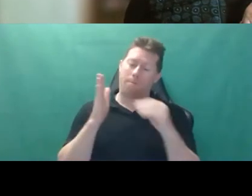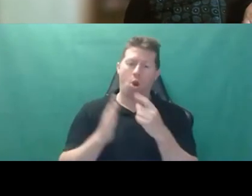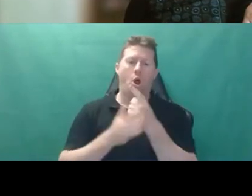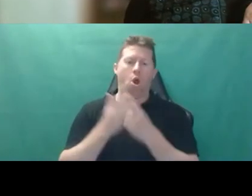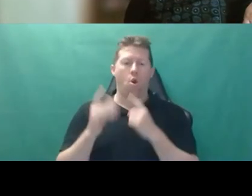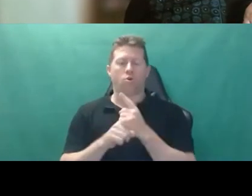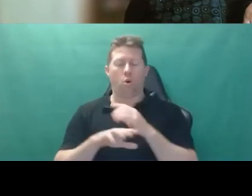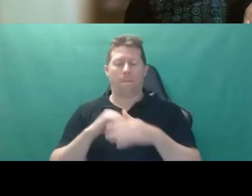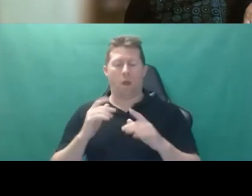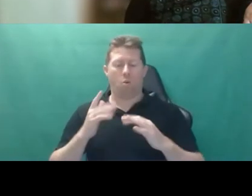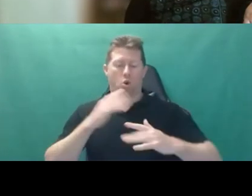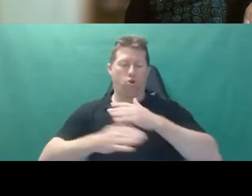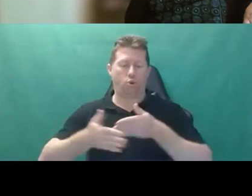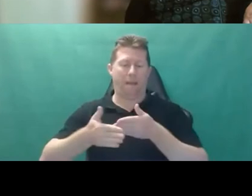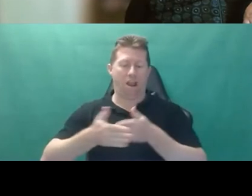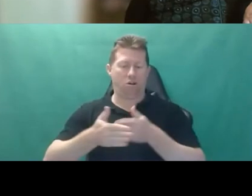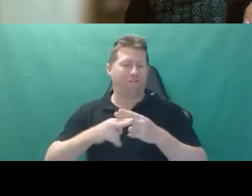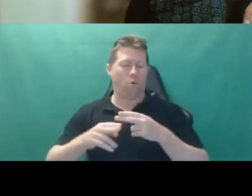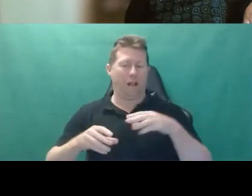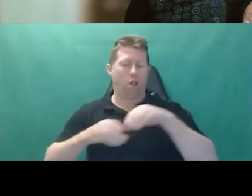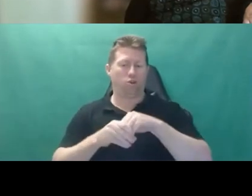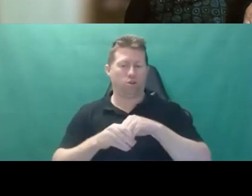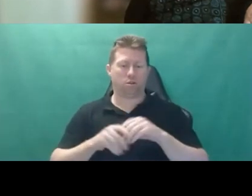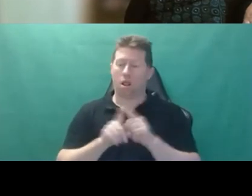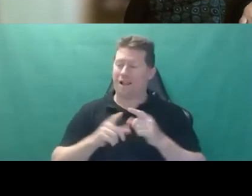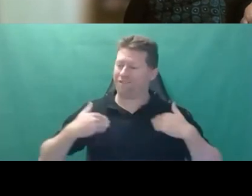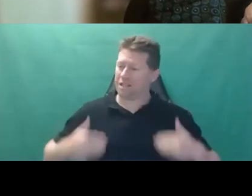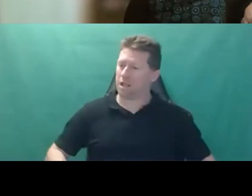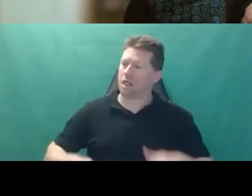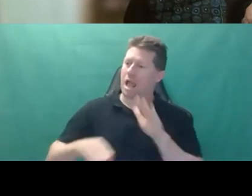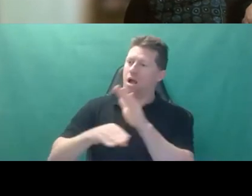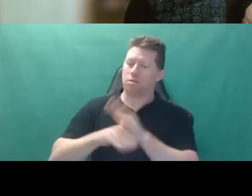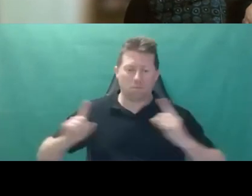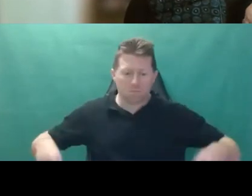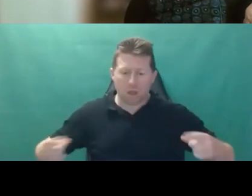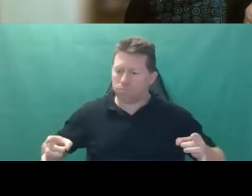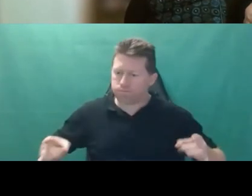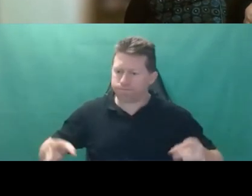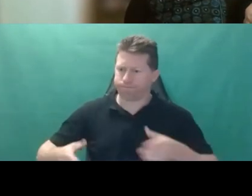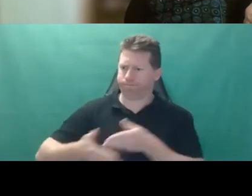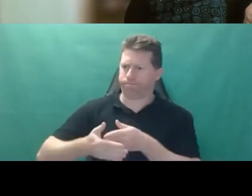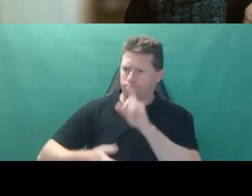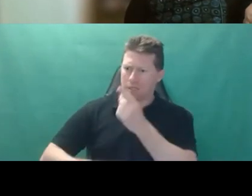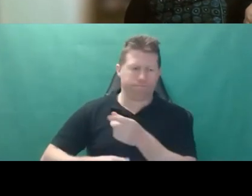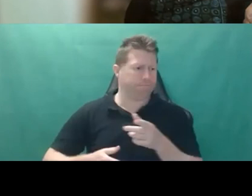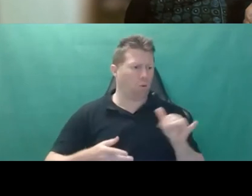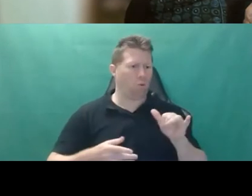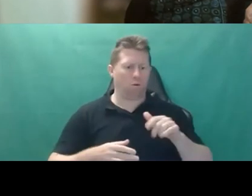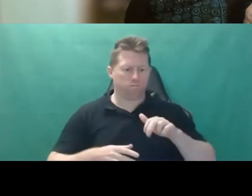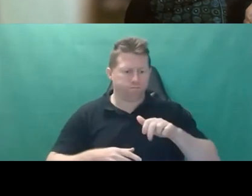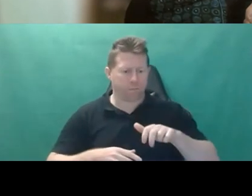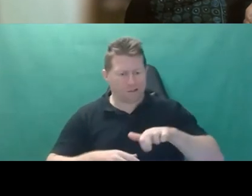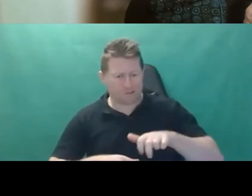the social barriers to inclusion, like these physical outside barriers and these attitudinal barriers, but even in a ideal world